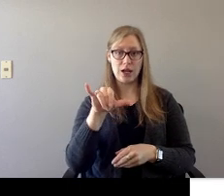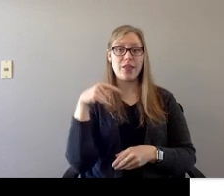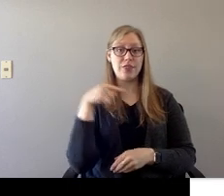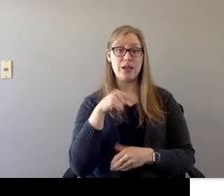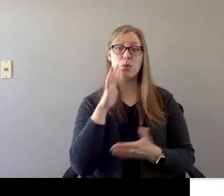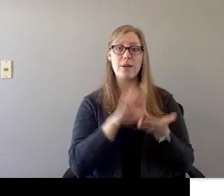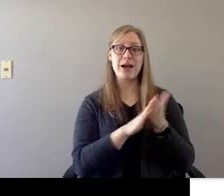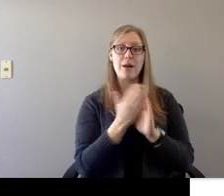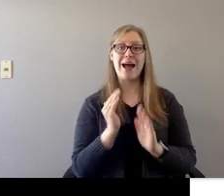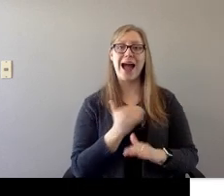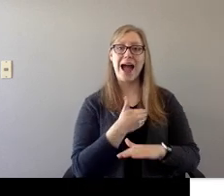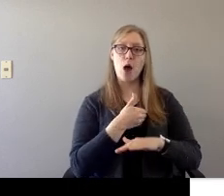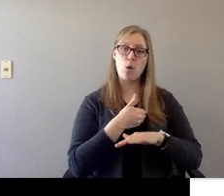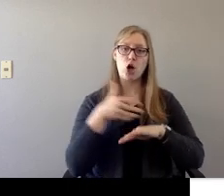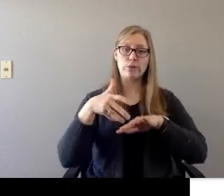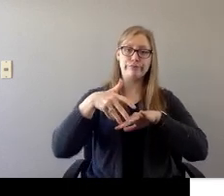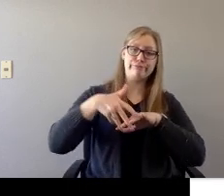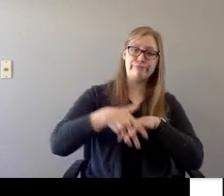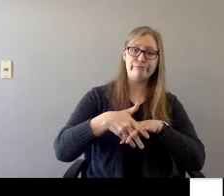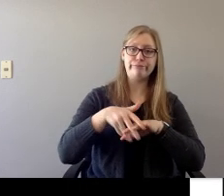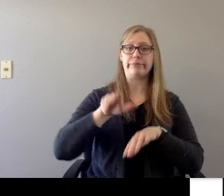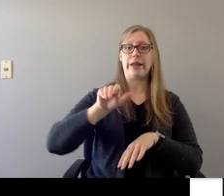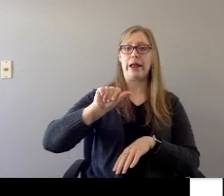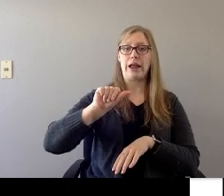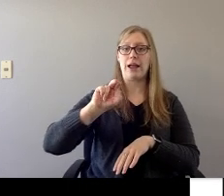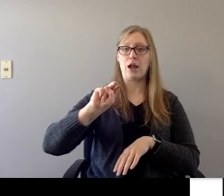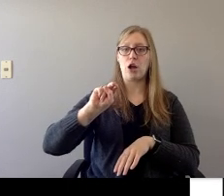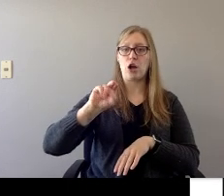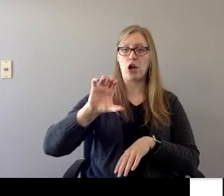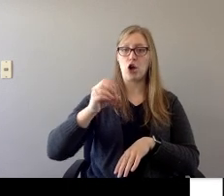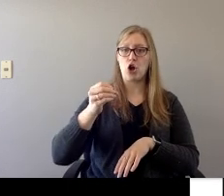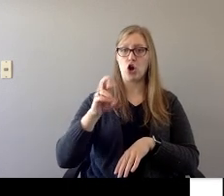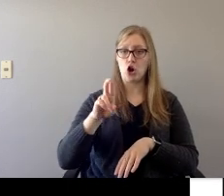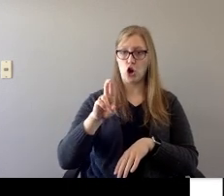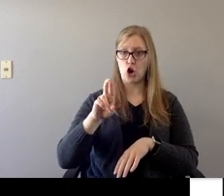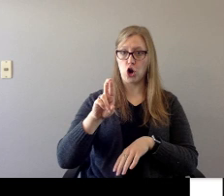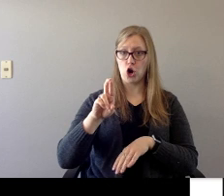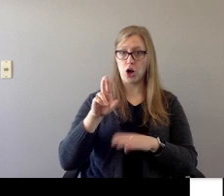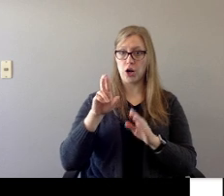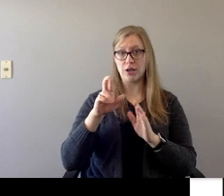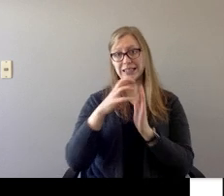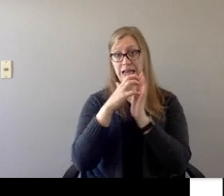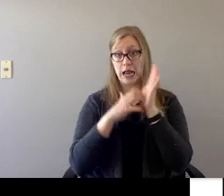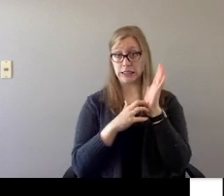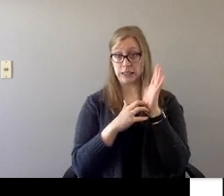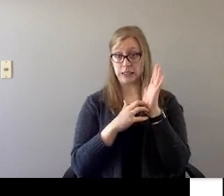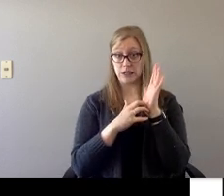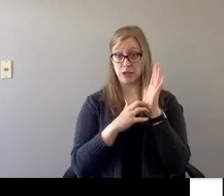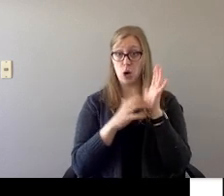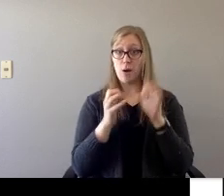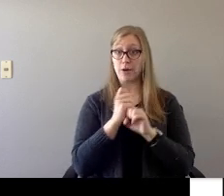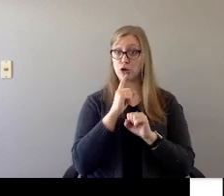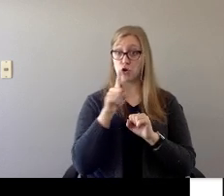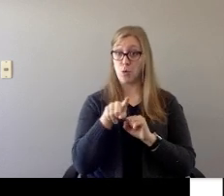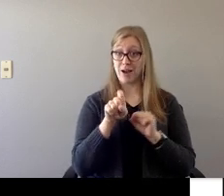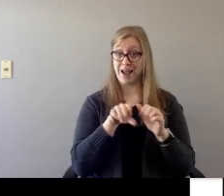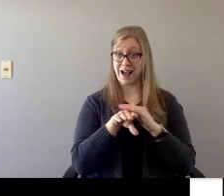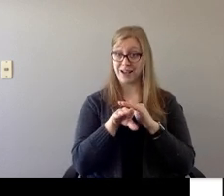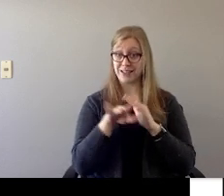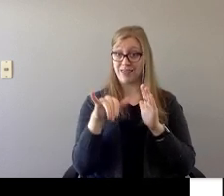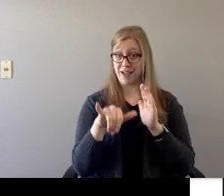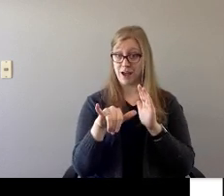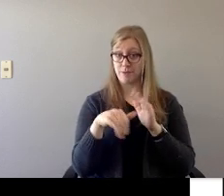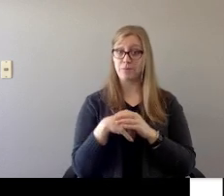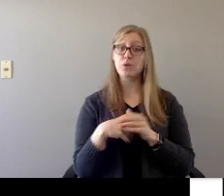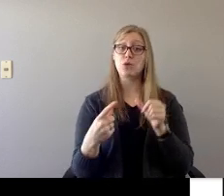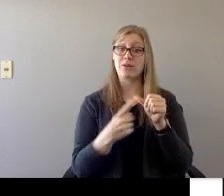you know where this is so that you can come back to it. So today what we're going to do is, first we'll read through it, and then we will do